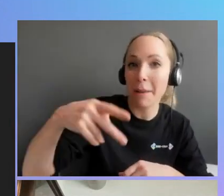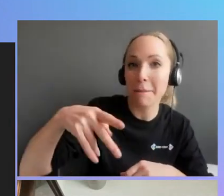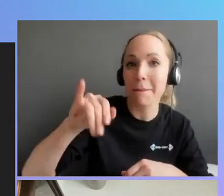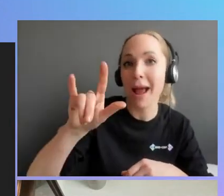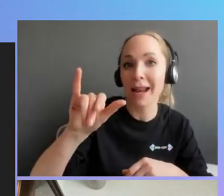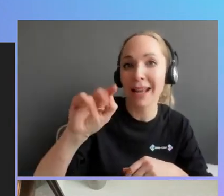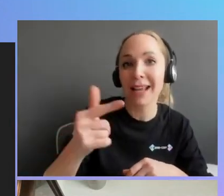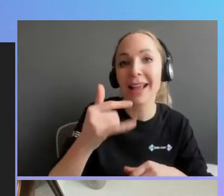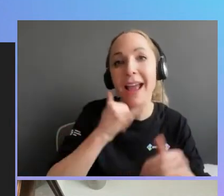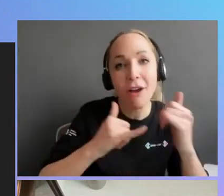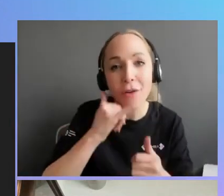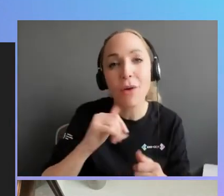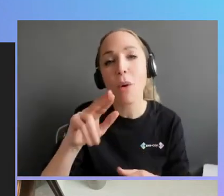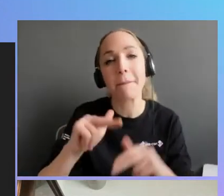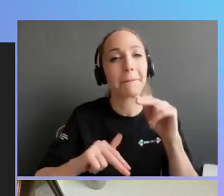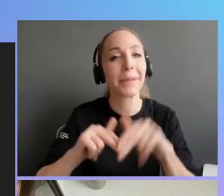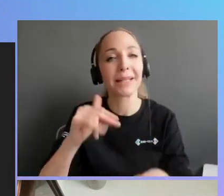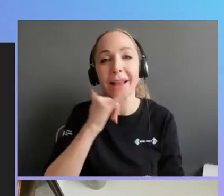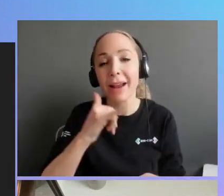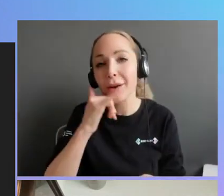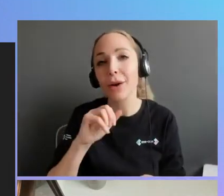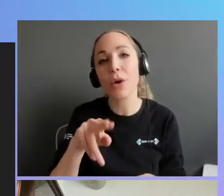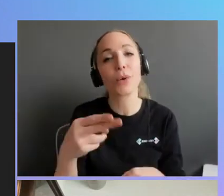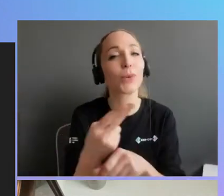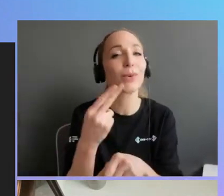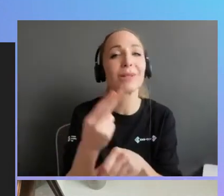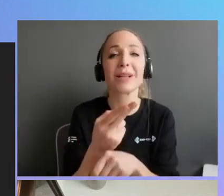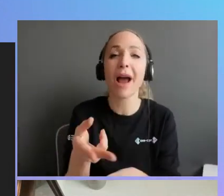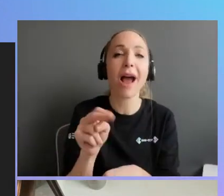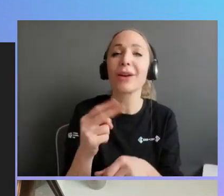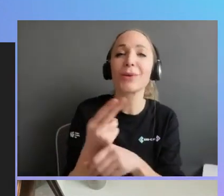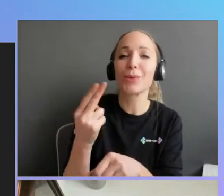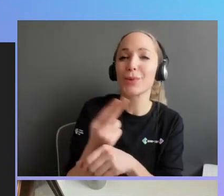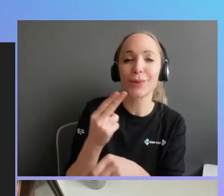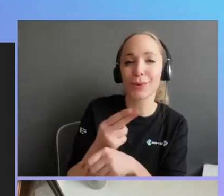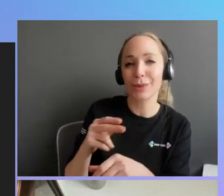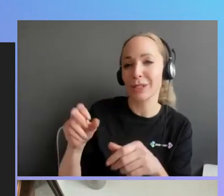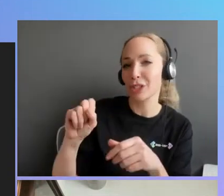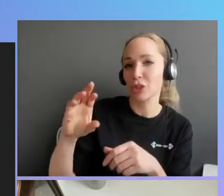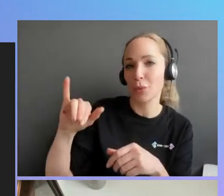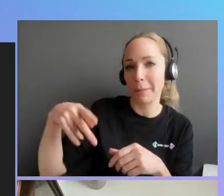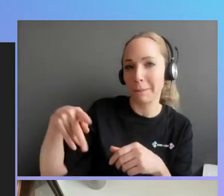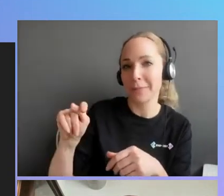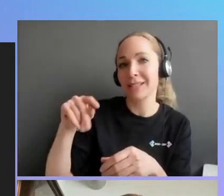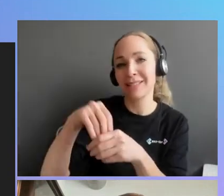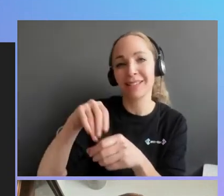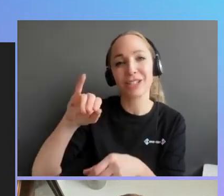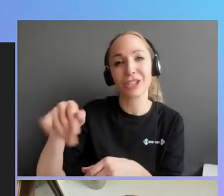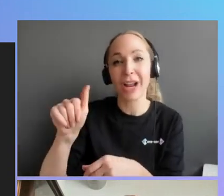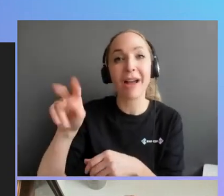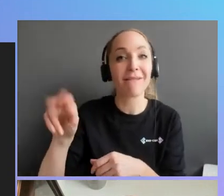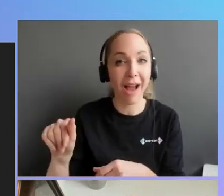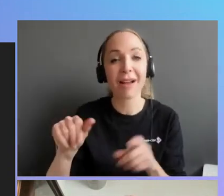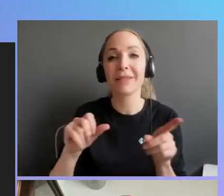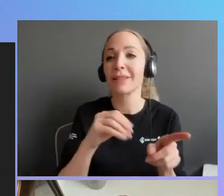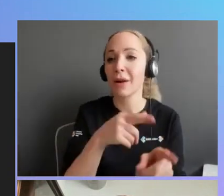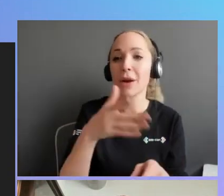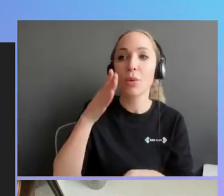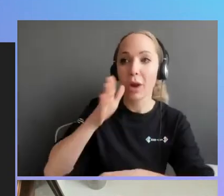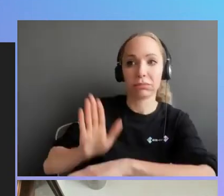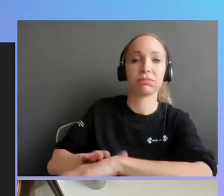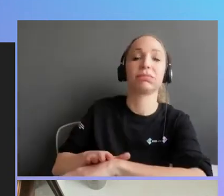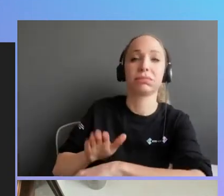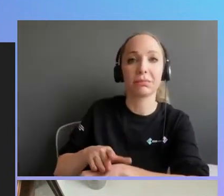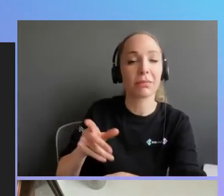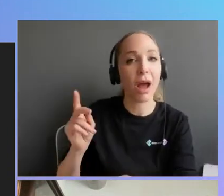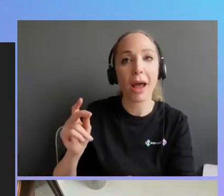or maybe you're using an unused variable in your JavaScript that will result in an error in the browser. So it's a great way to slap your wrists with things that can be